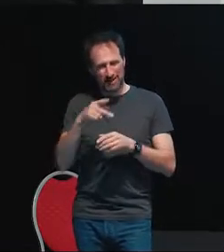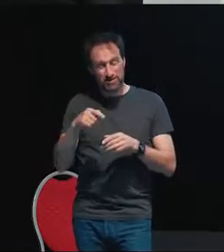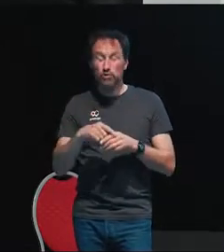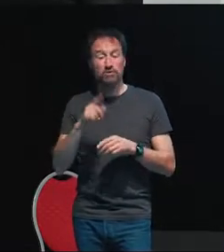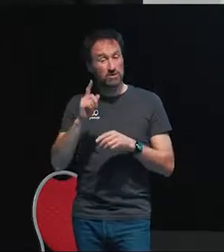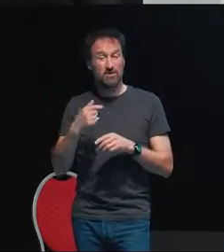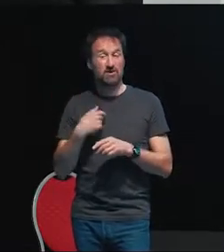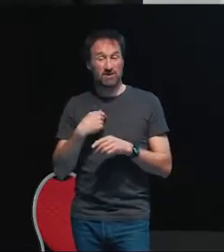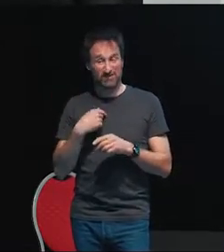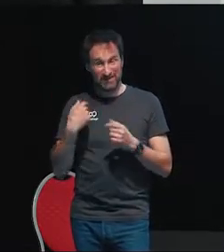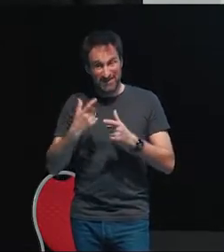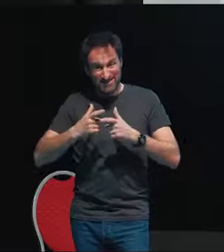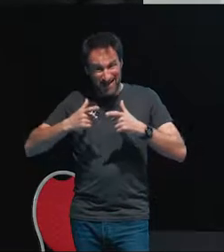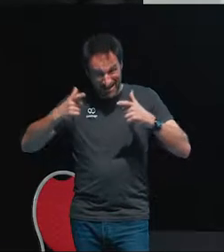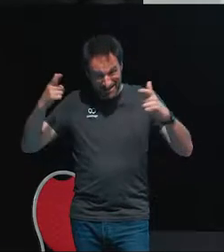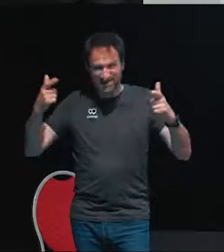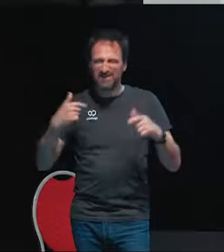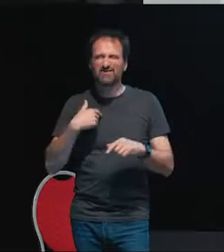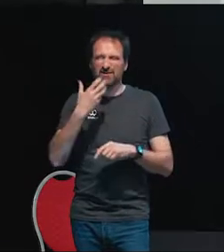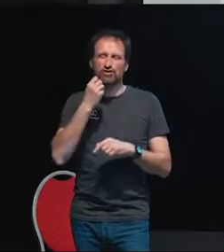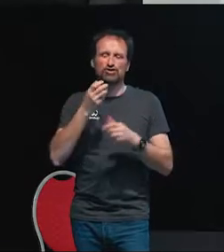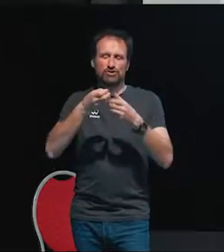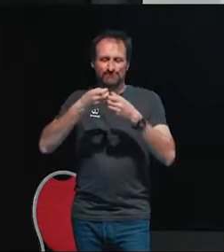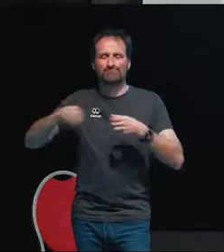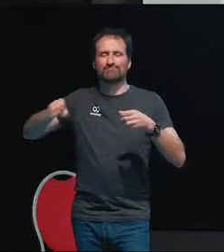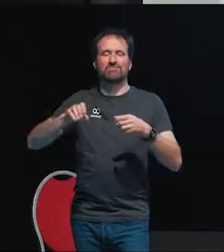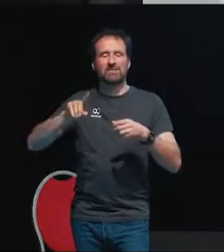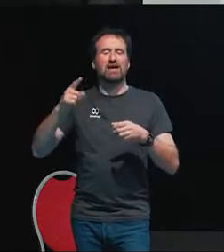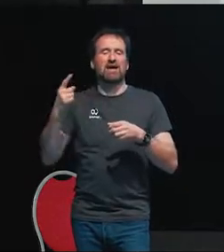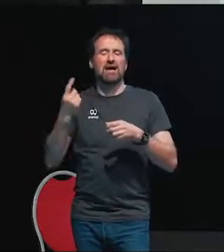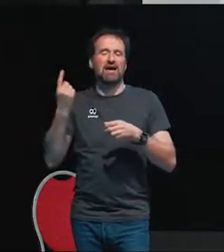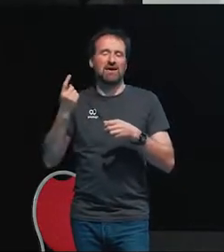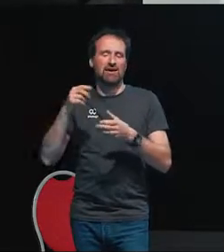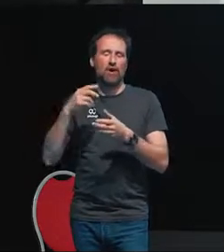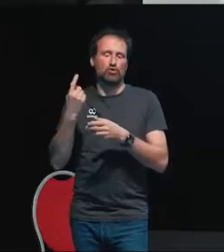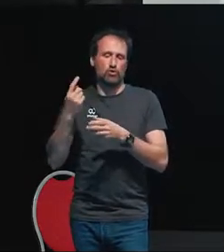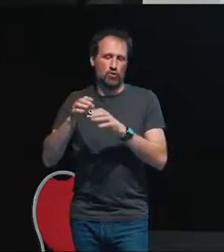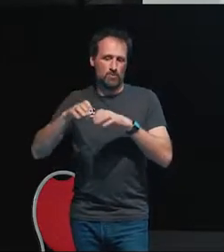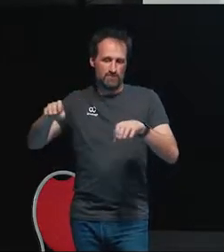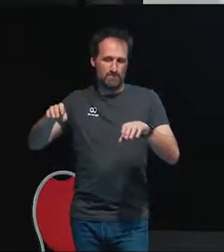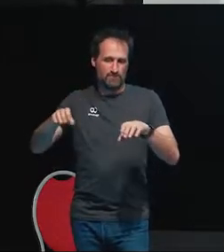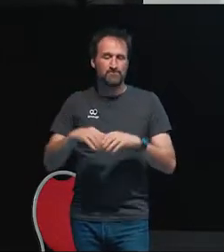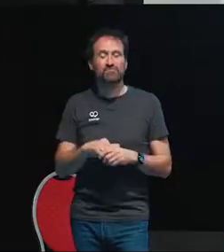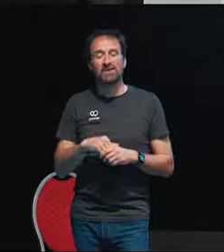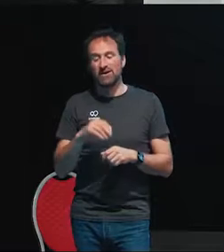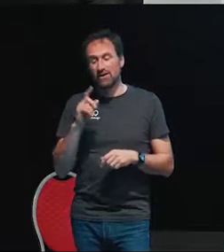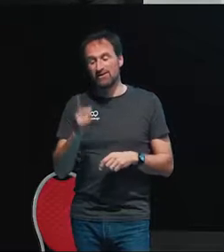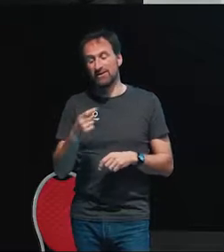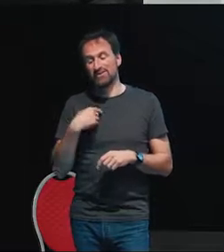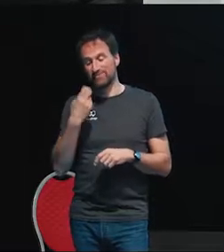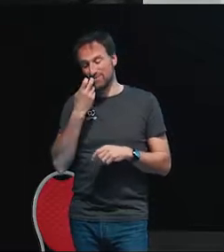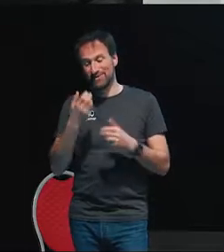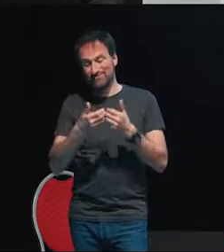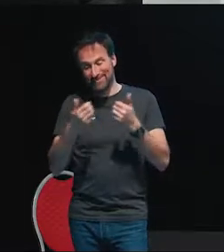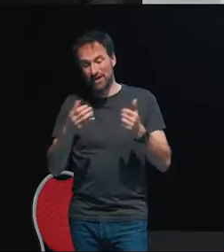chance that we would want to take this out and deploy it separately then we want to also separate code that changes at a different cadence if you